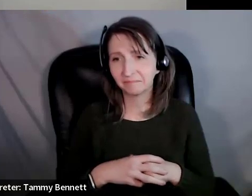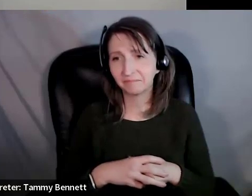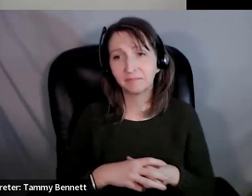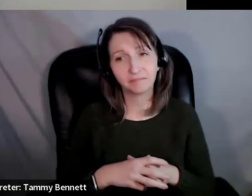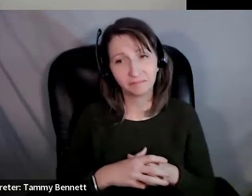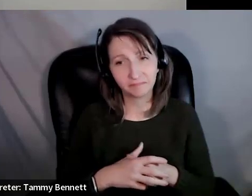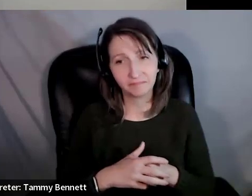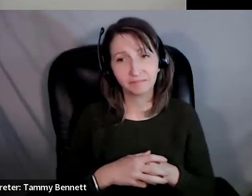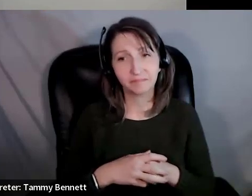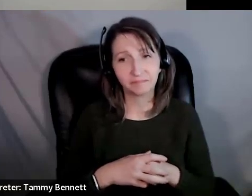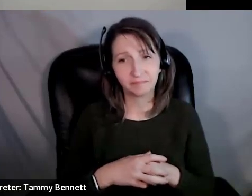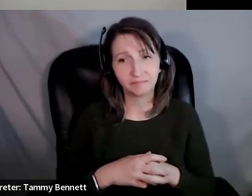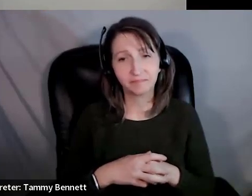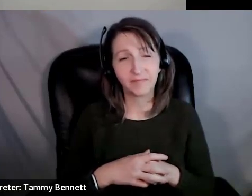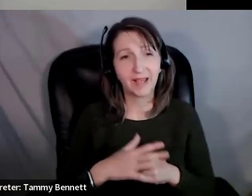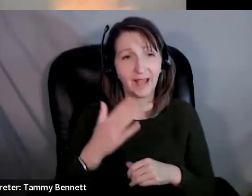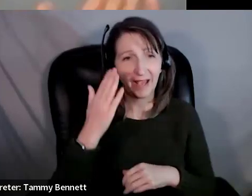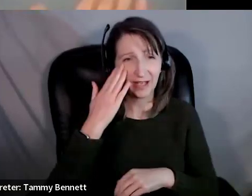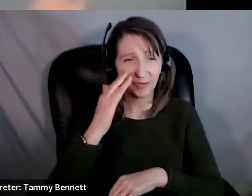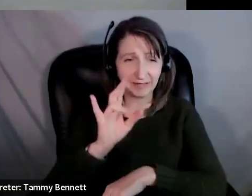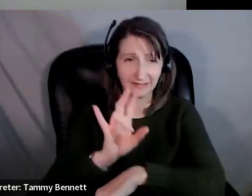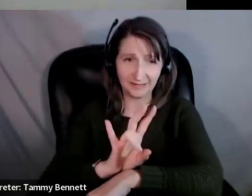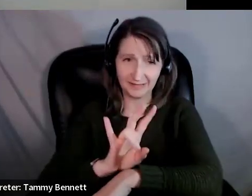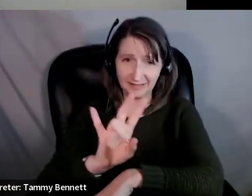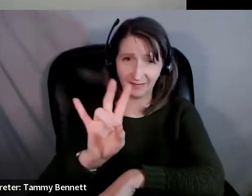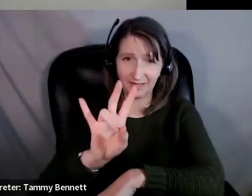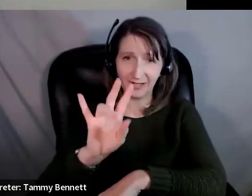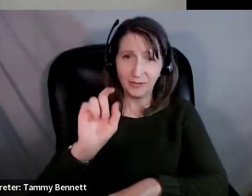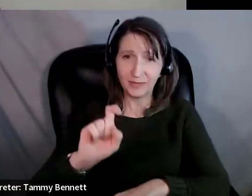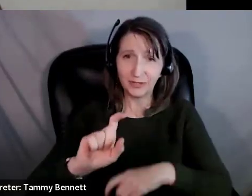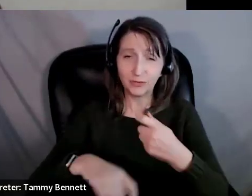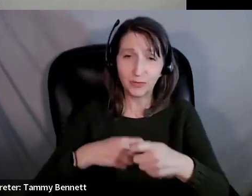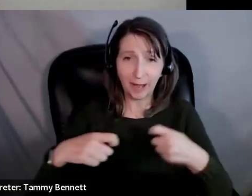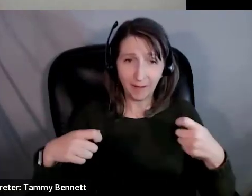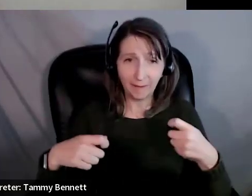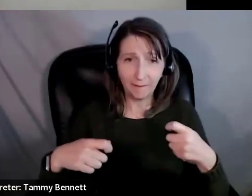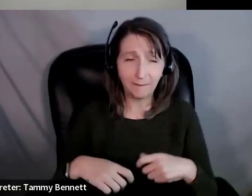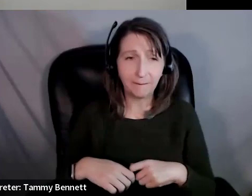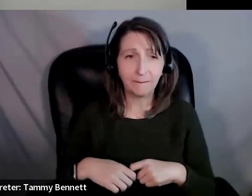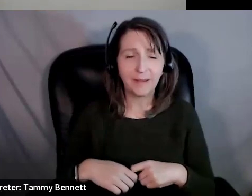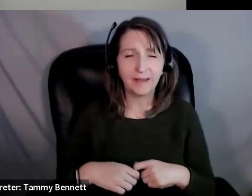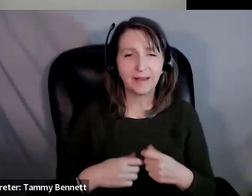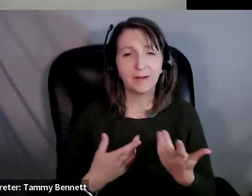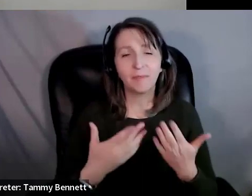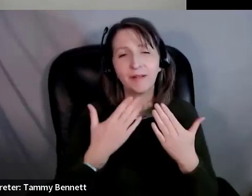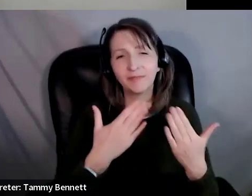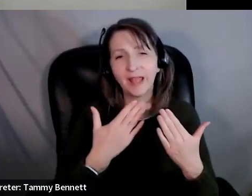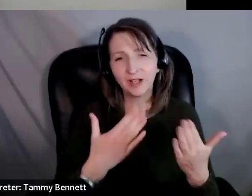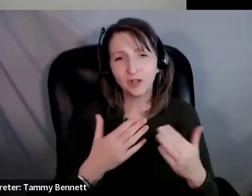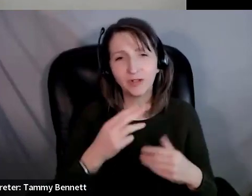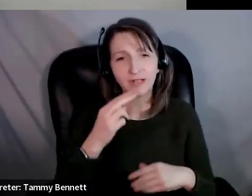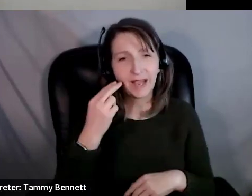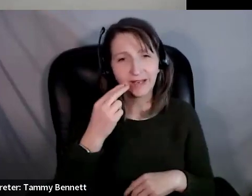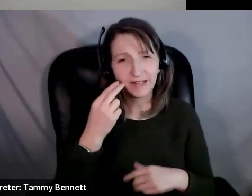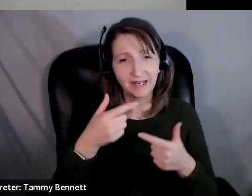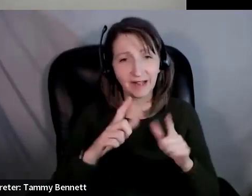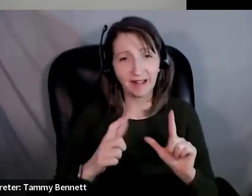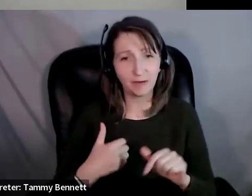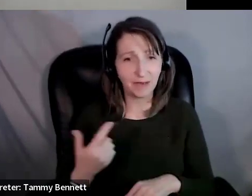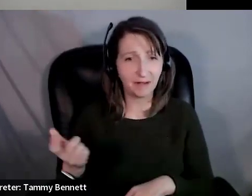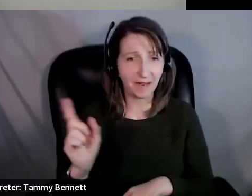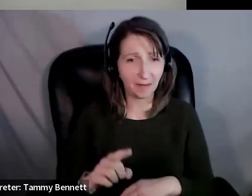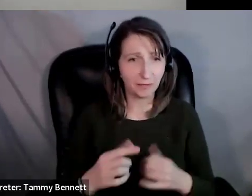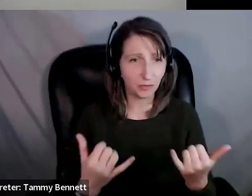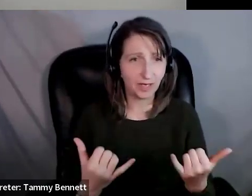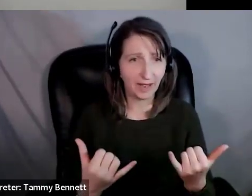but yeah, I know it is seven o'clock and we have to wrap it up, but I am so grateful Natalie for you allowing me to come in here today. Oh,